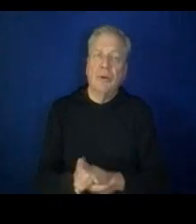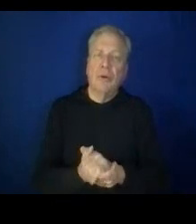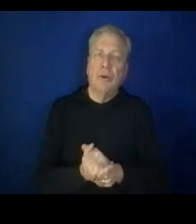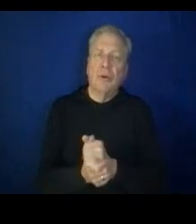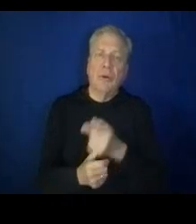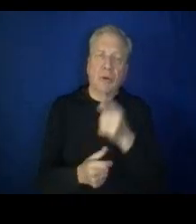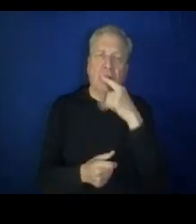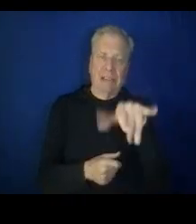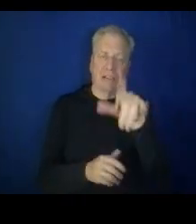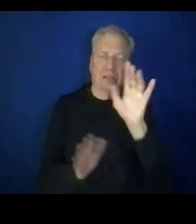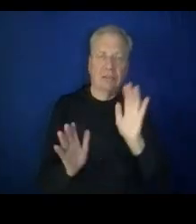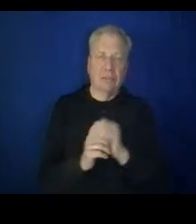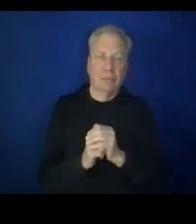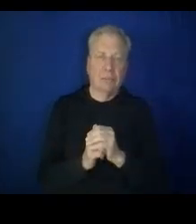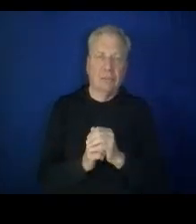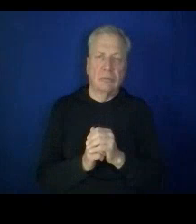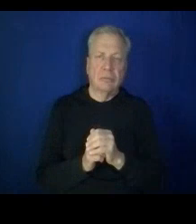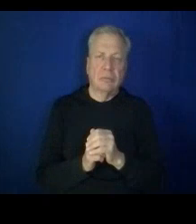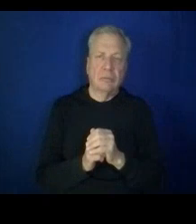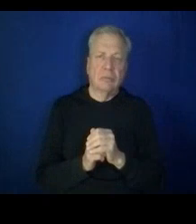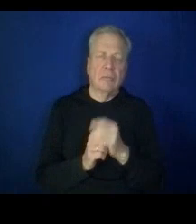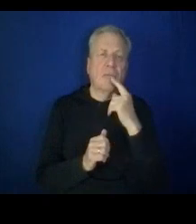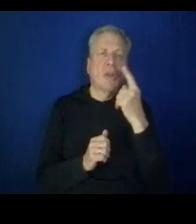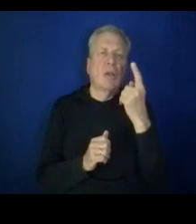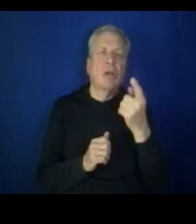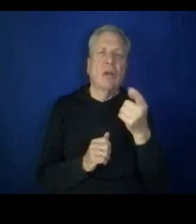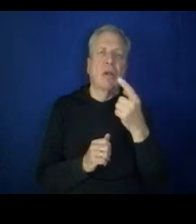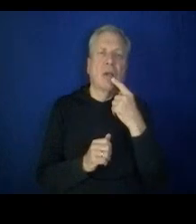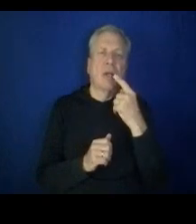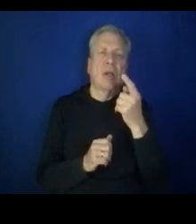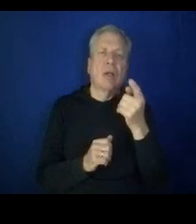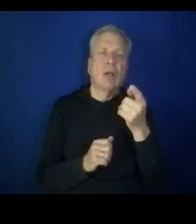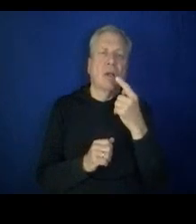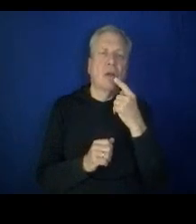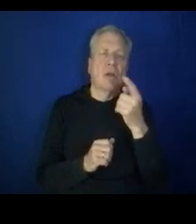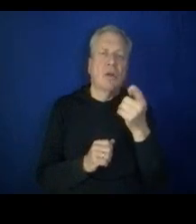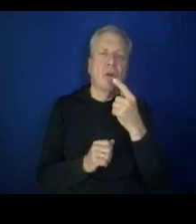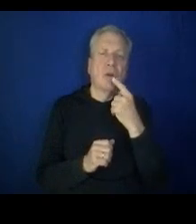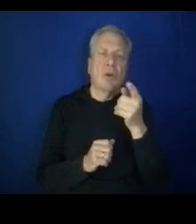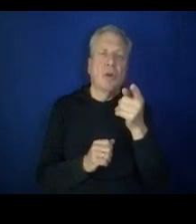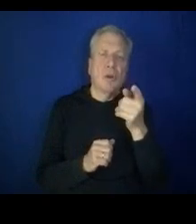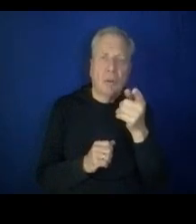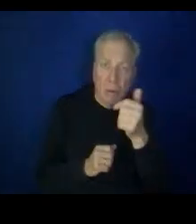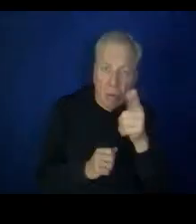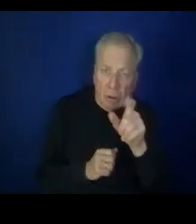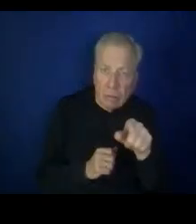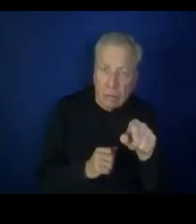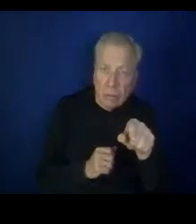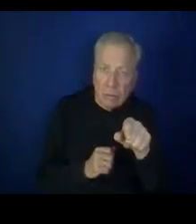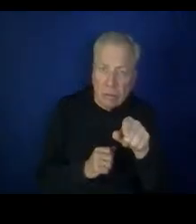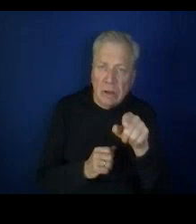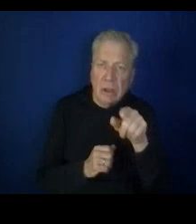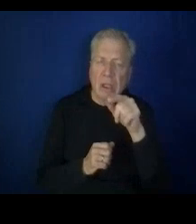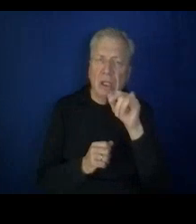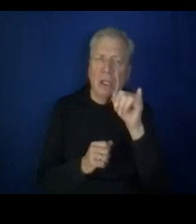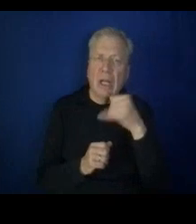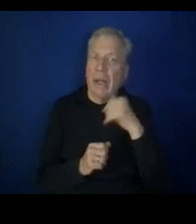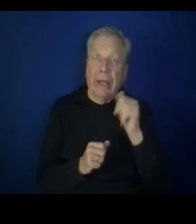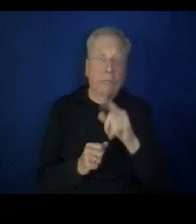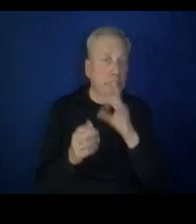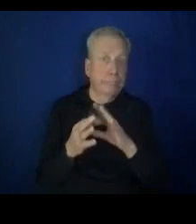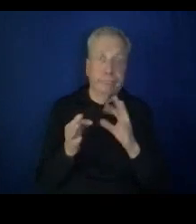There we go. What other questions? What other hunt questions were there? I could go on for